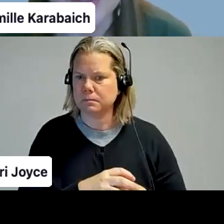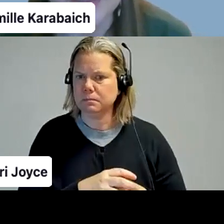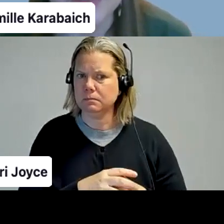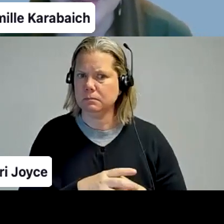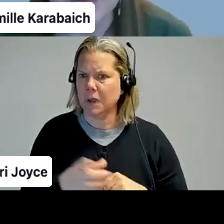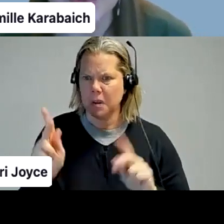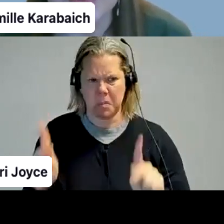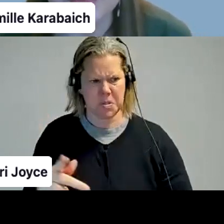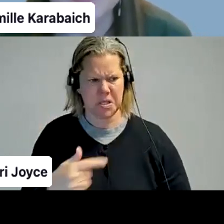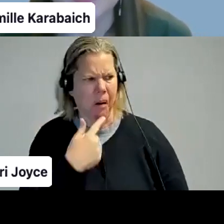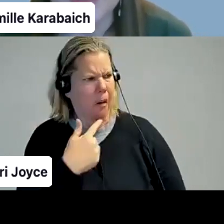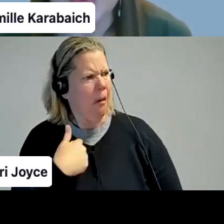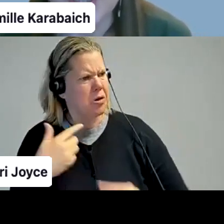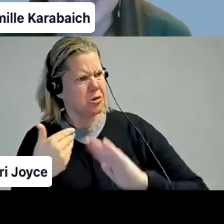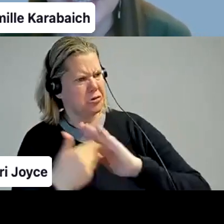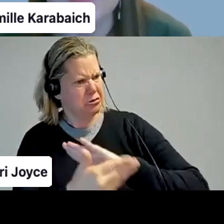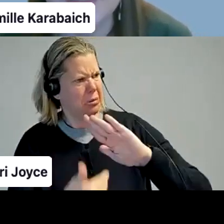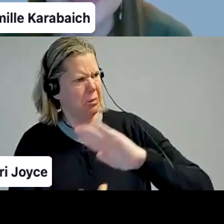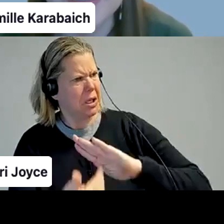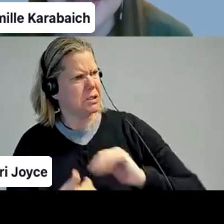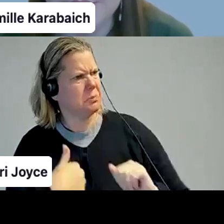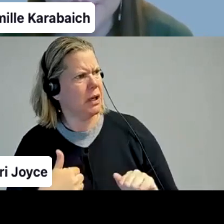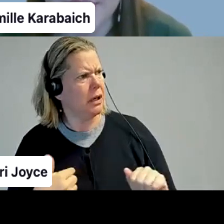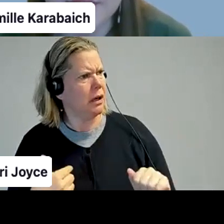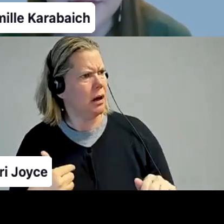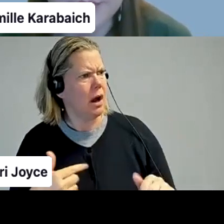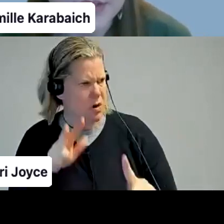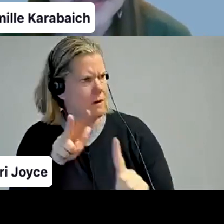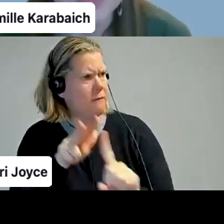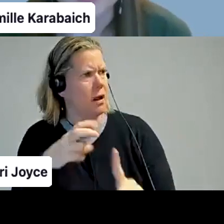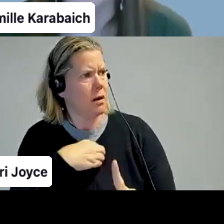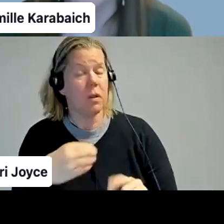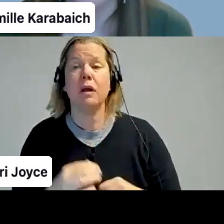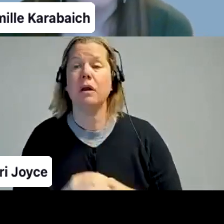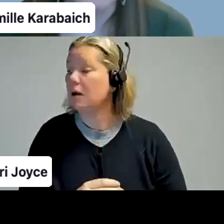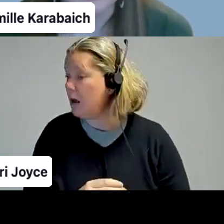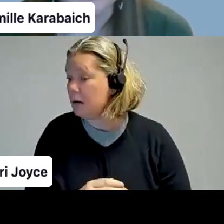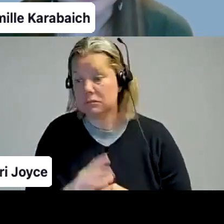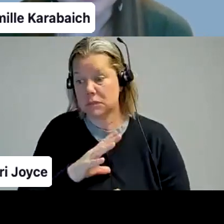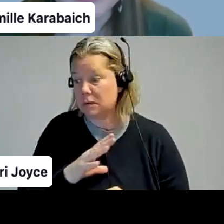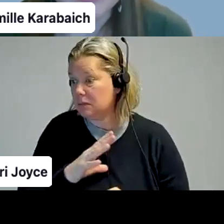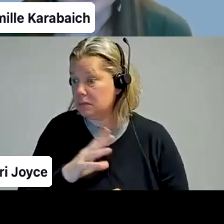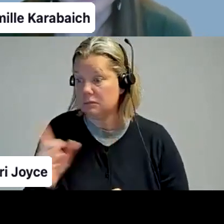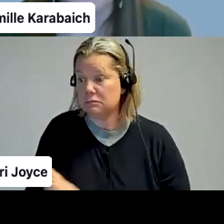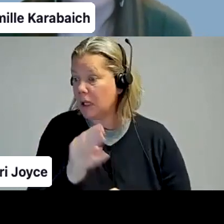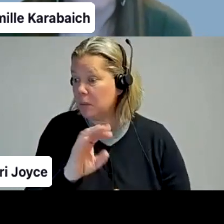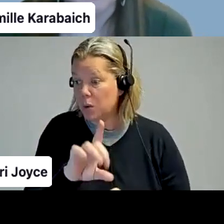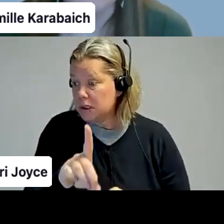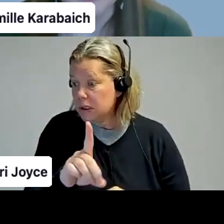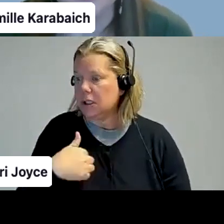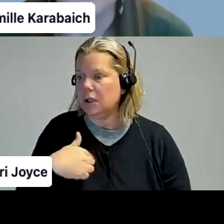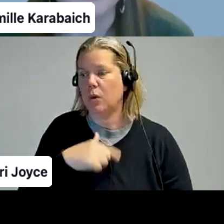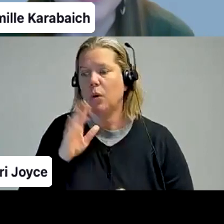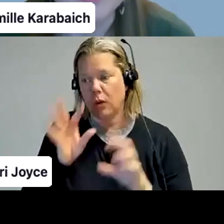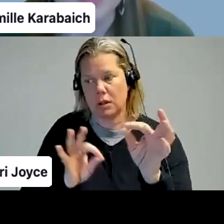that you're being discriminatory and they say that they want to file a complaint, you're welcome to direct them to MOD, and we can inform